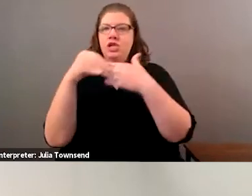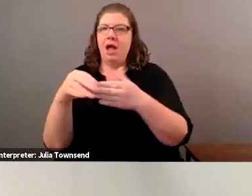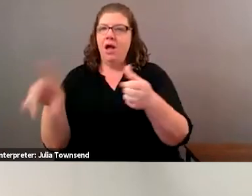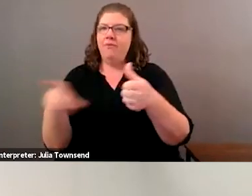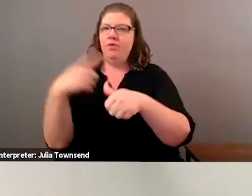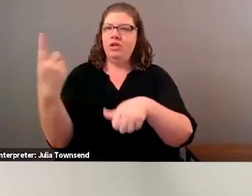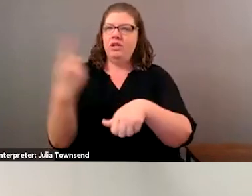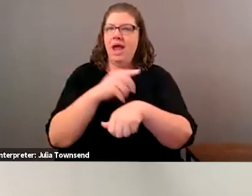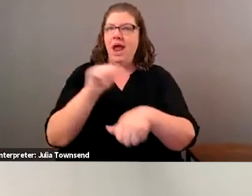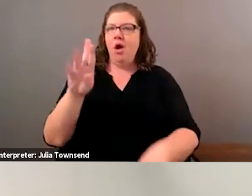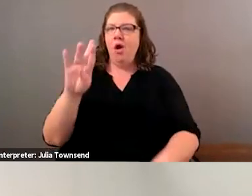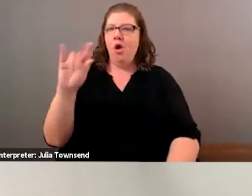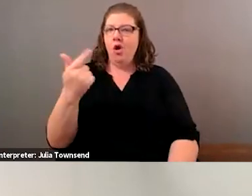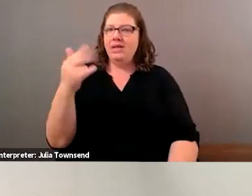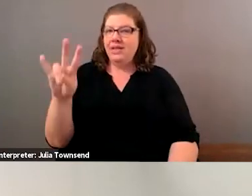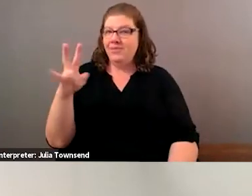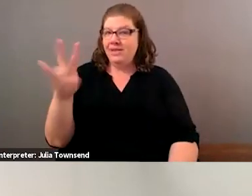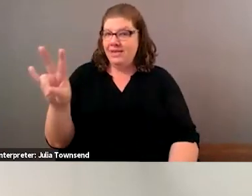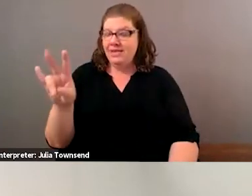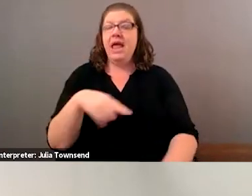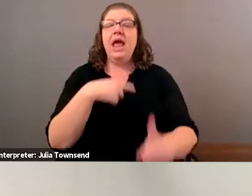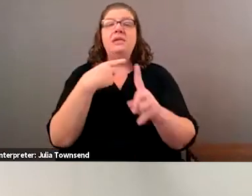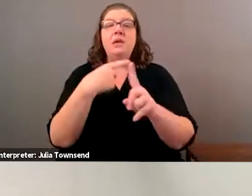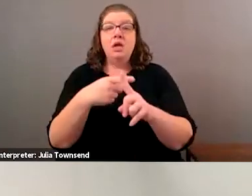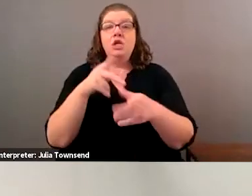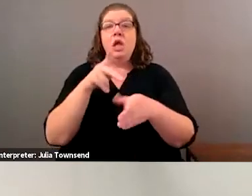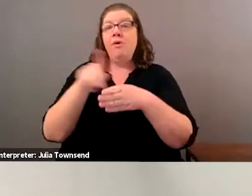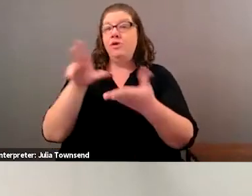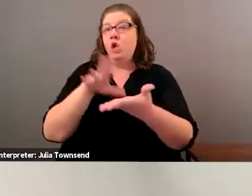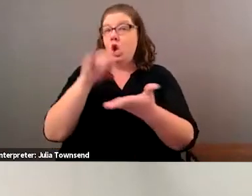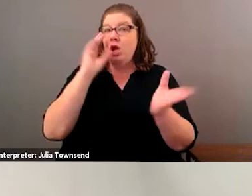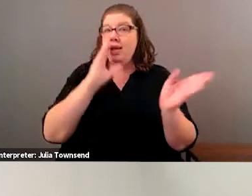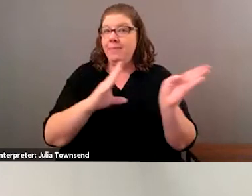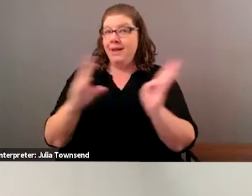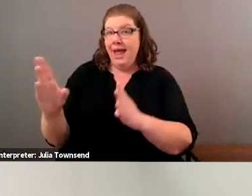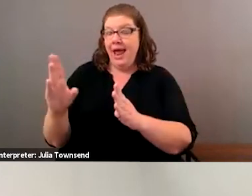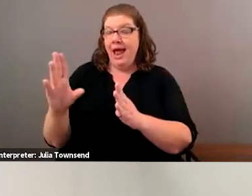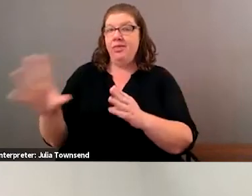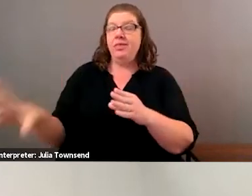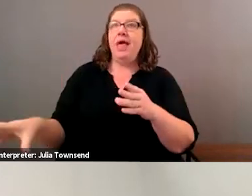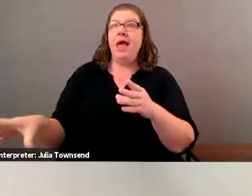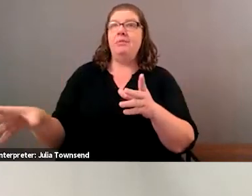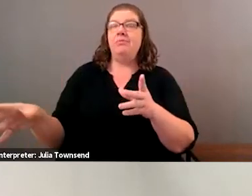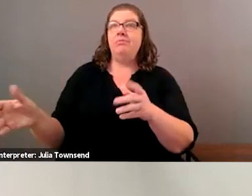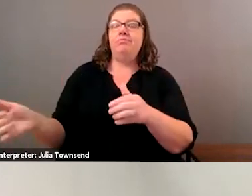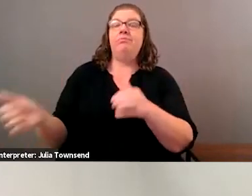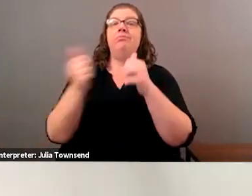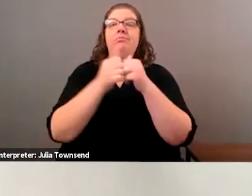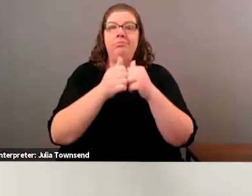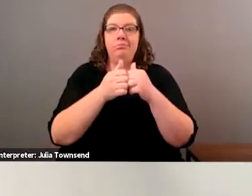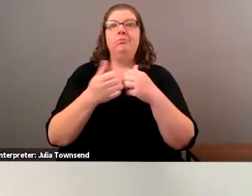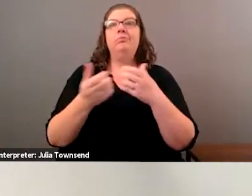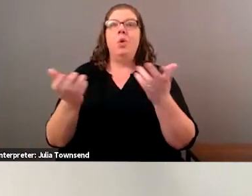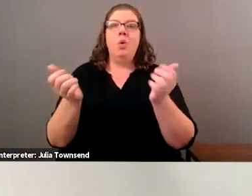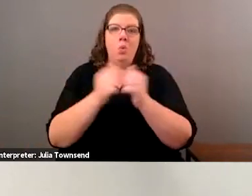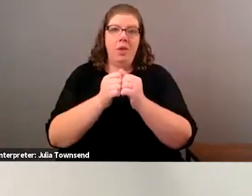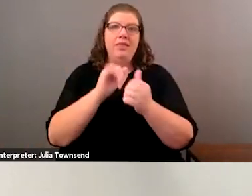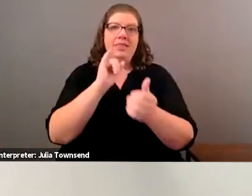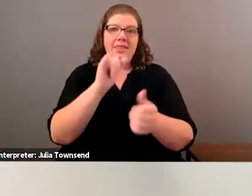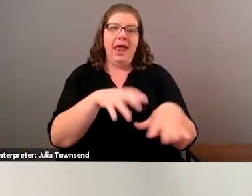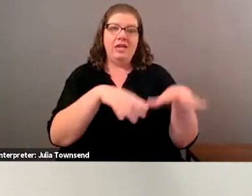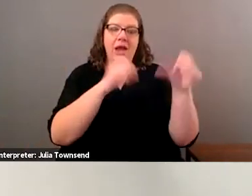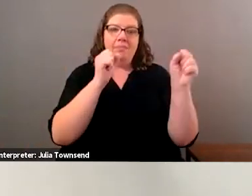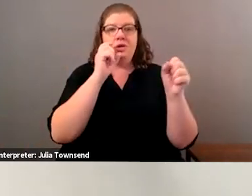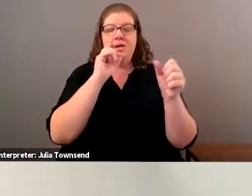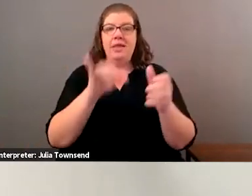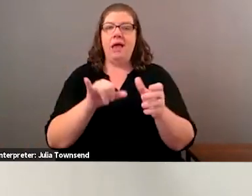August 17th, as well as the professional learning plan that accompanies the illustrative math adoption, which